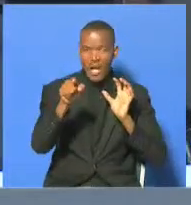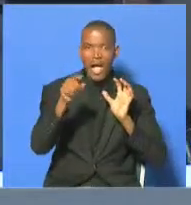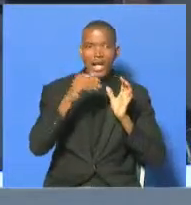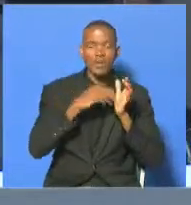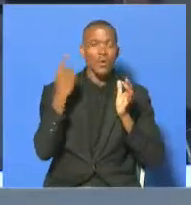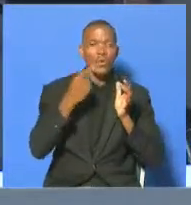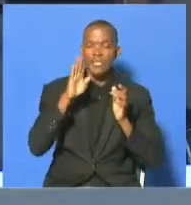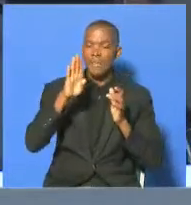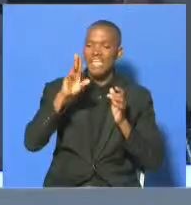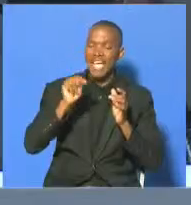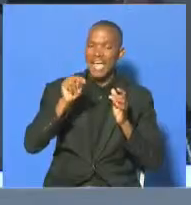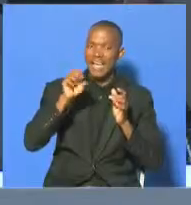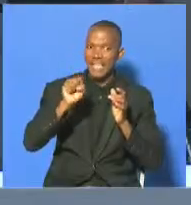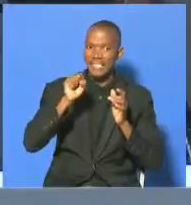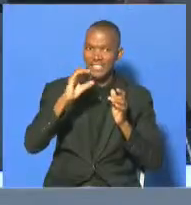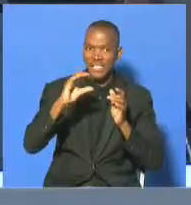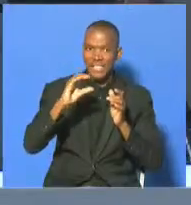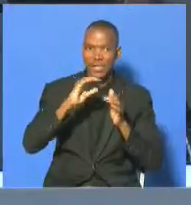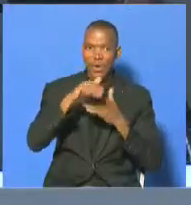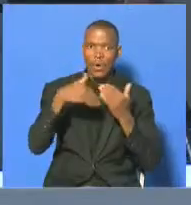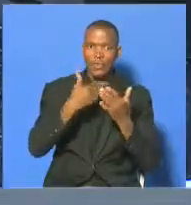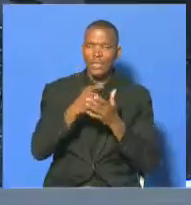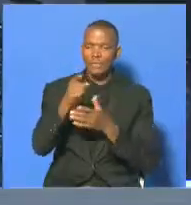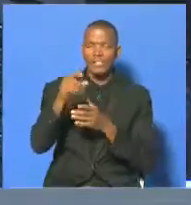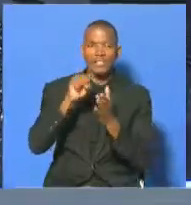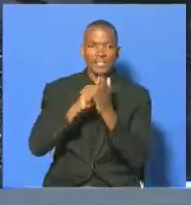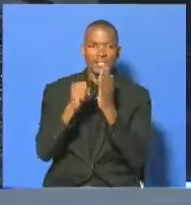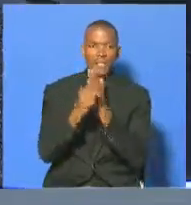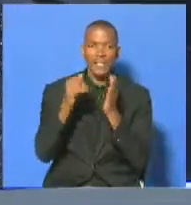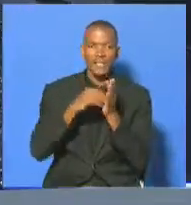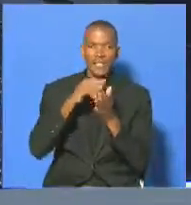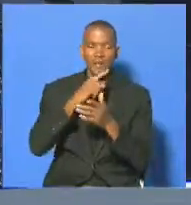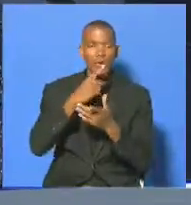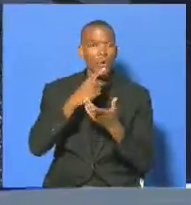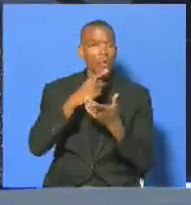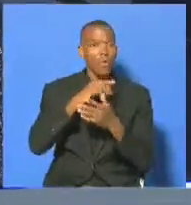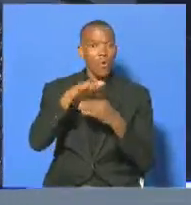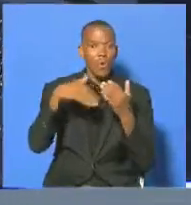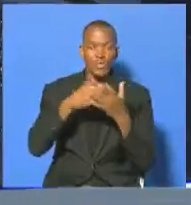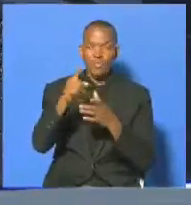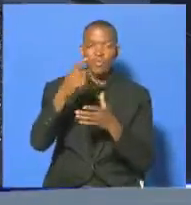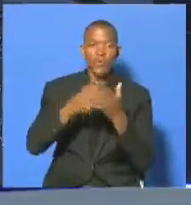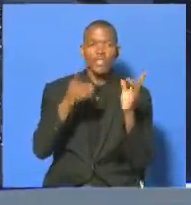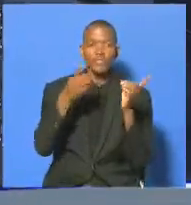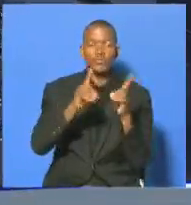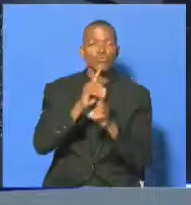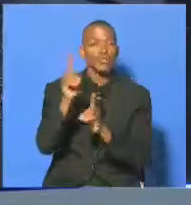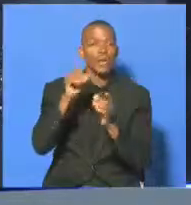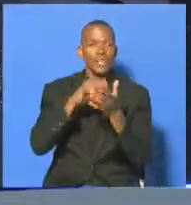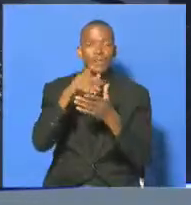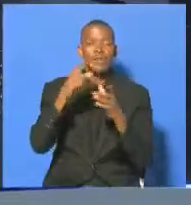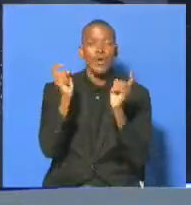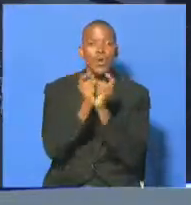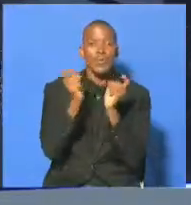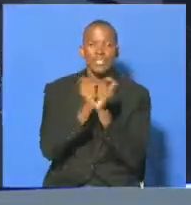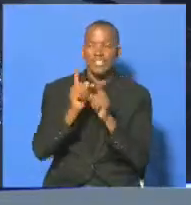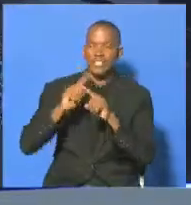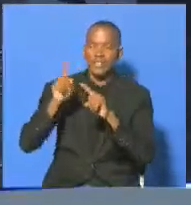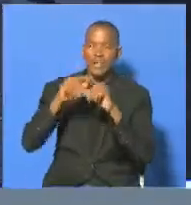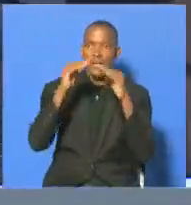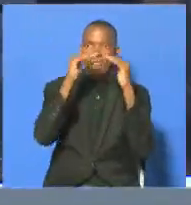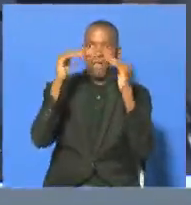to the BNSC sports performance system. The quantitative elements include competition at various